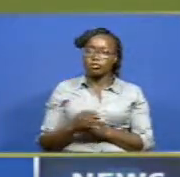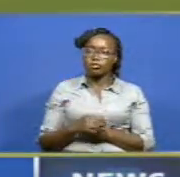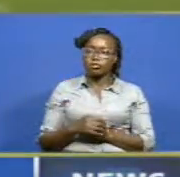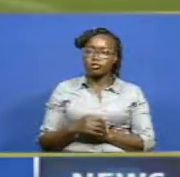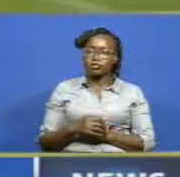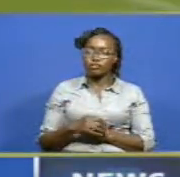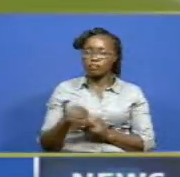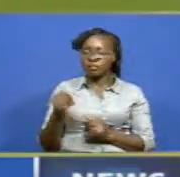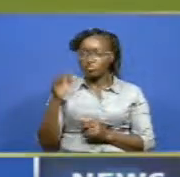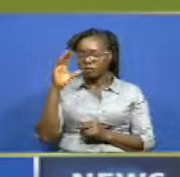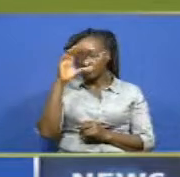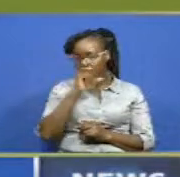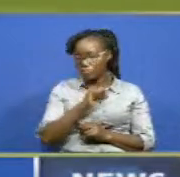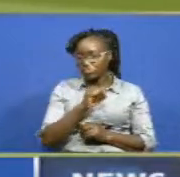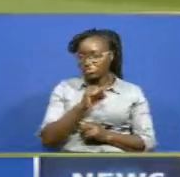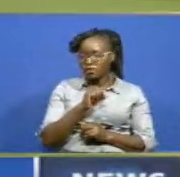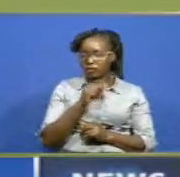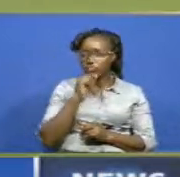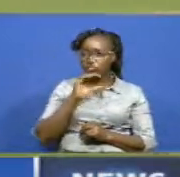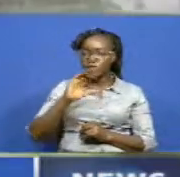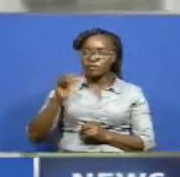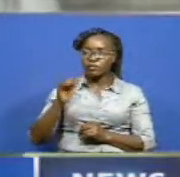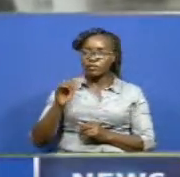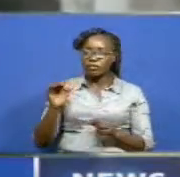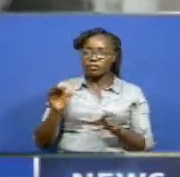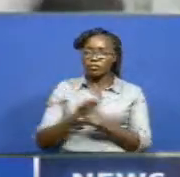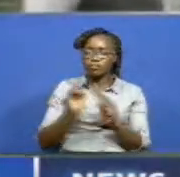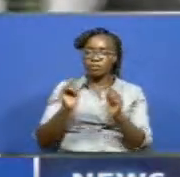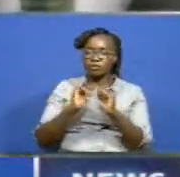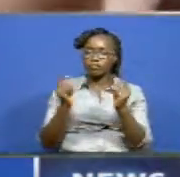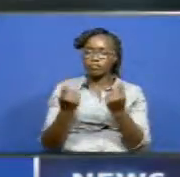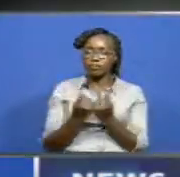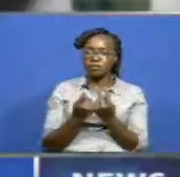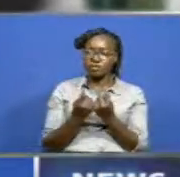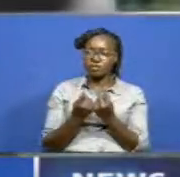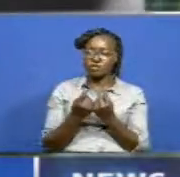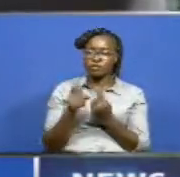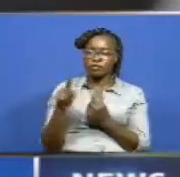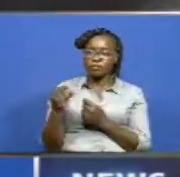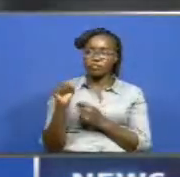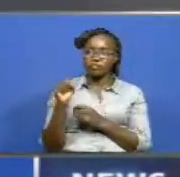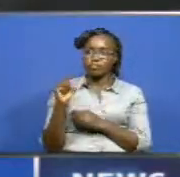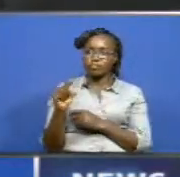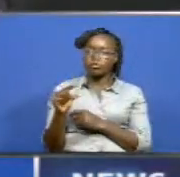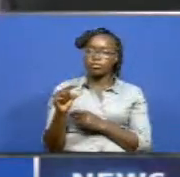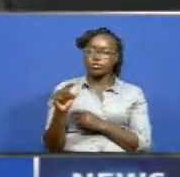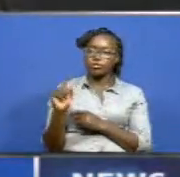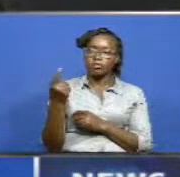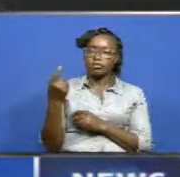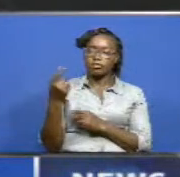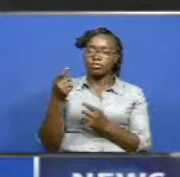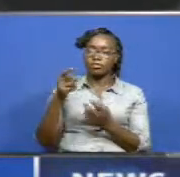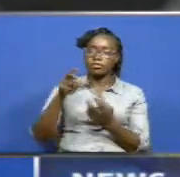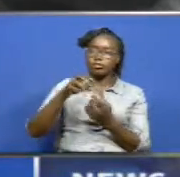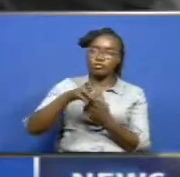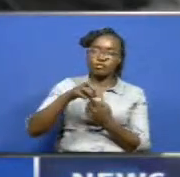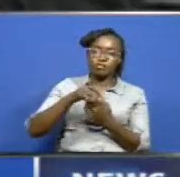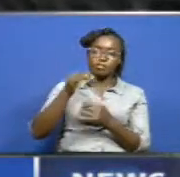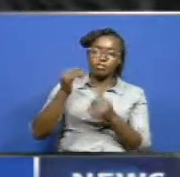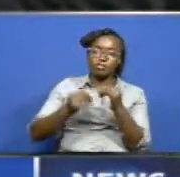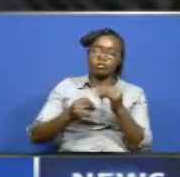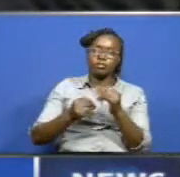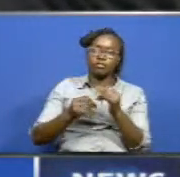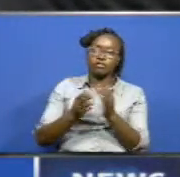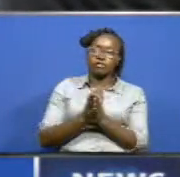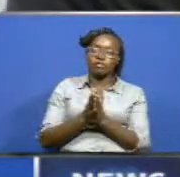unavailable, while Manchester City have a fully fit squad. PSG are looking to reach the second Champions League final, while the citizens are